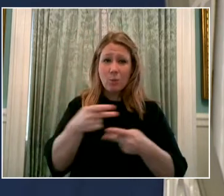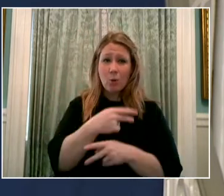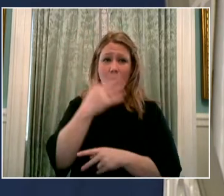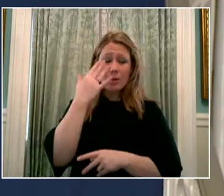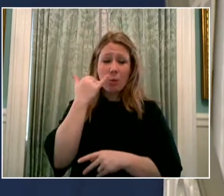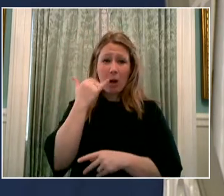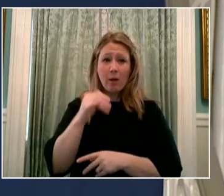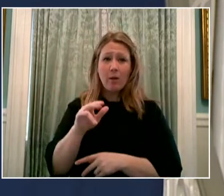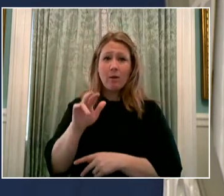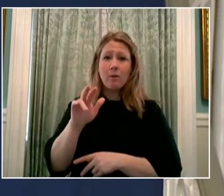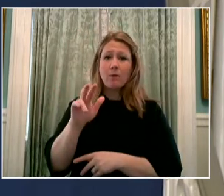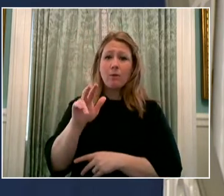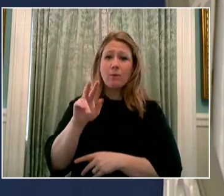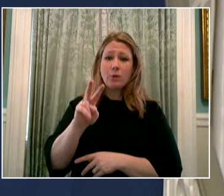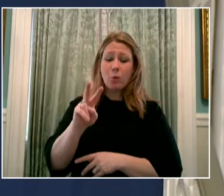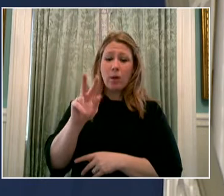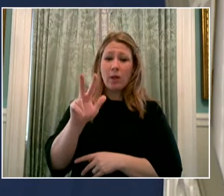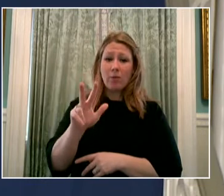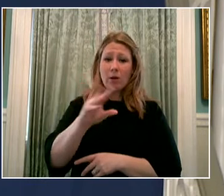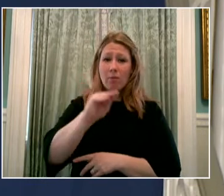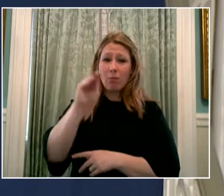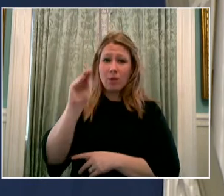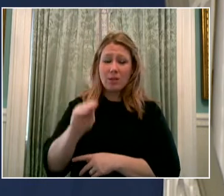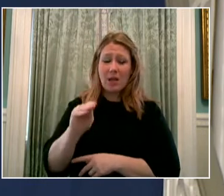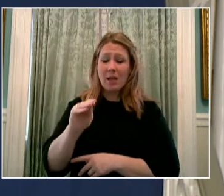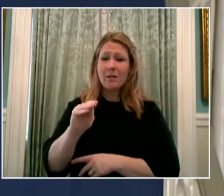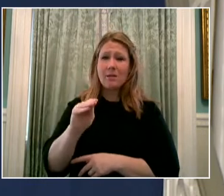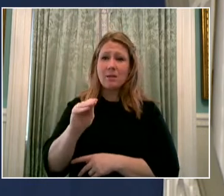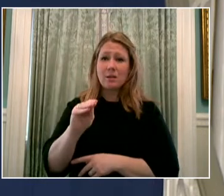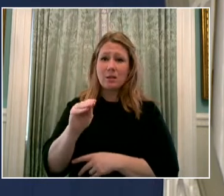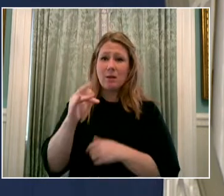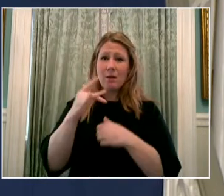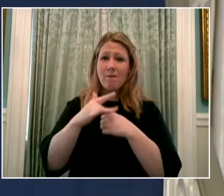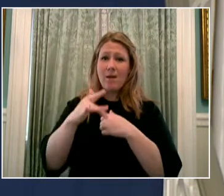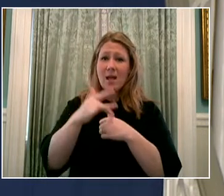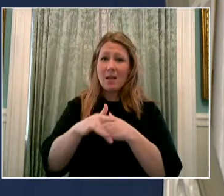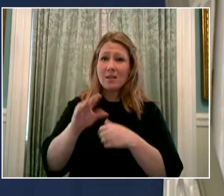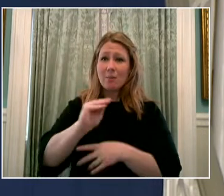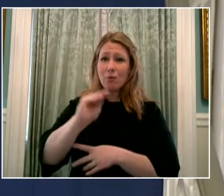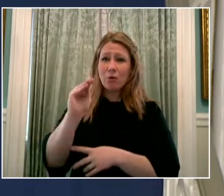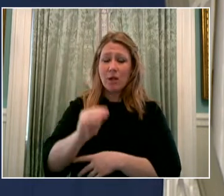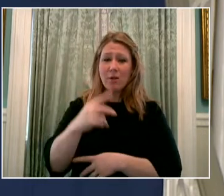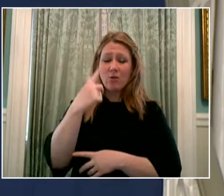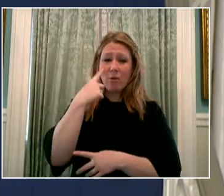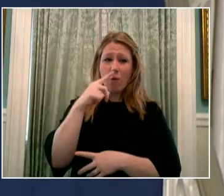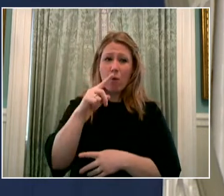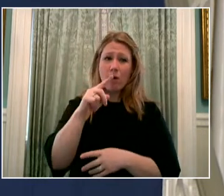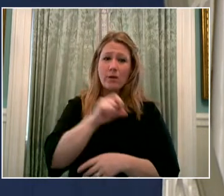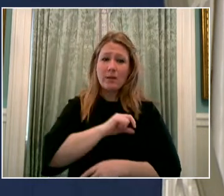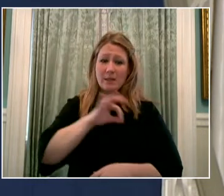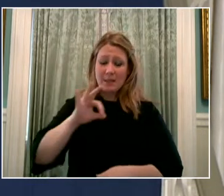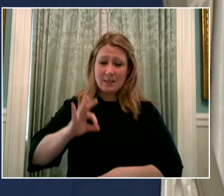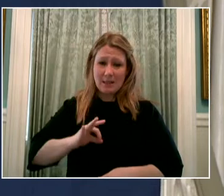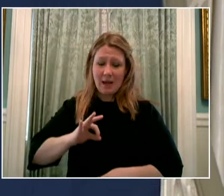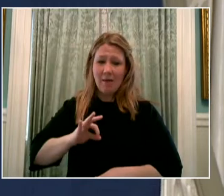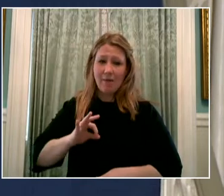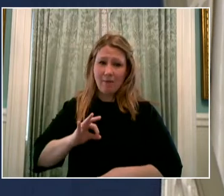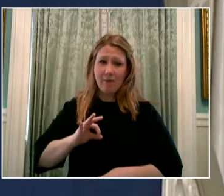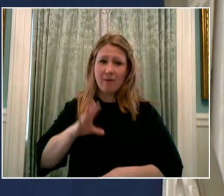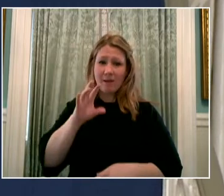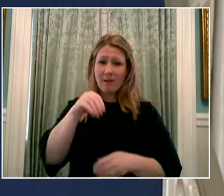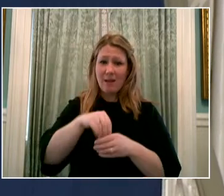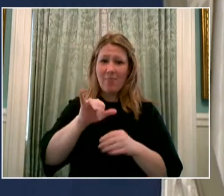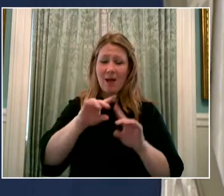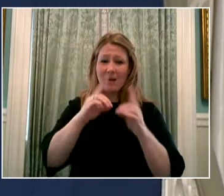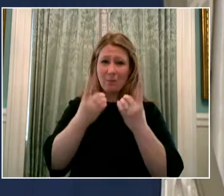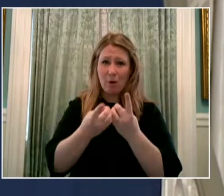inspectors in the Department of Buildings, and that has also hampered the ability to study structures in New York City like this parking